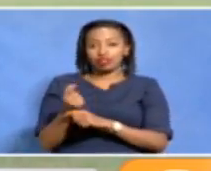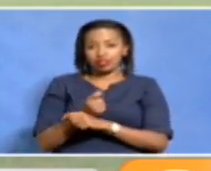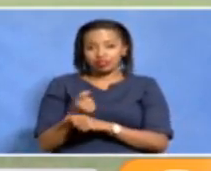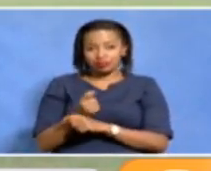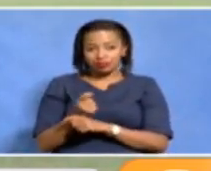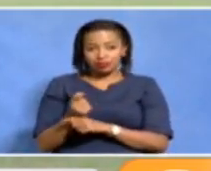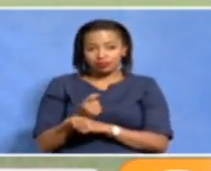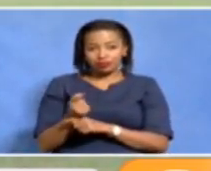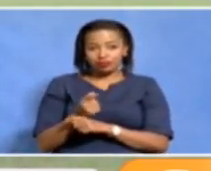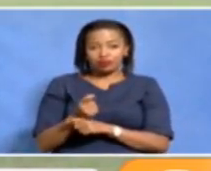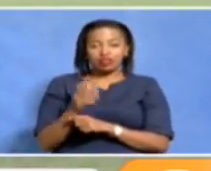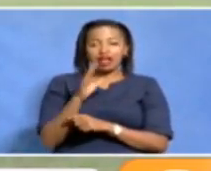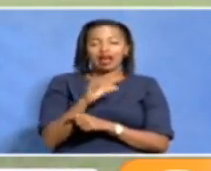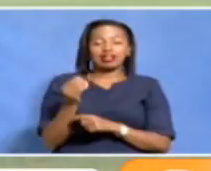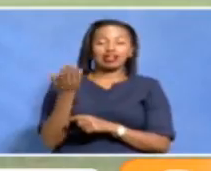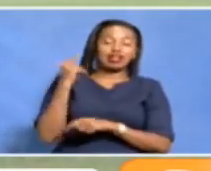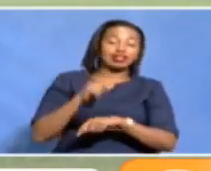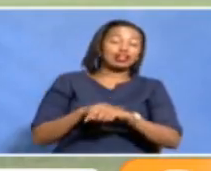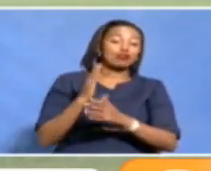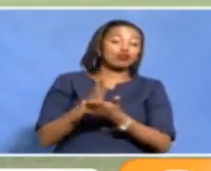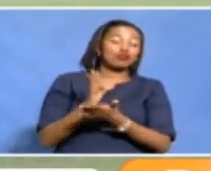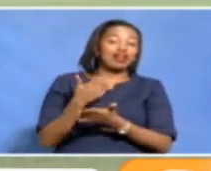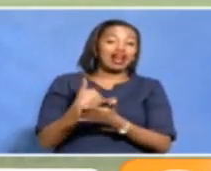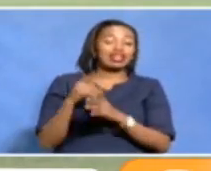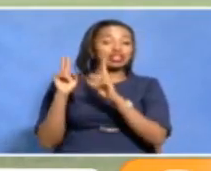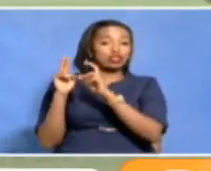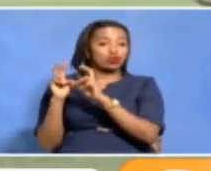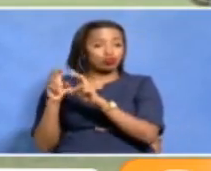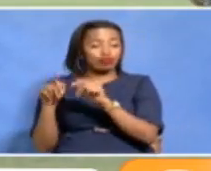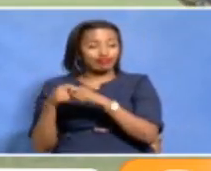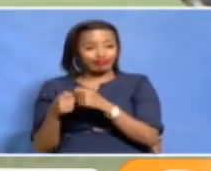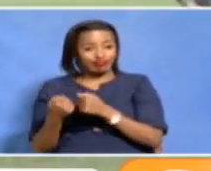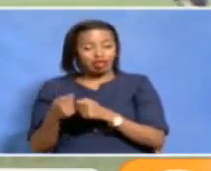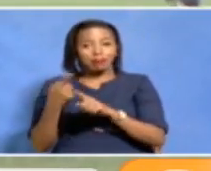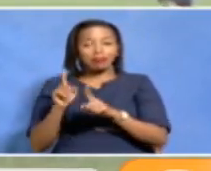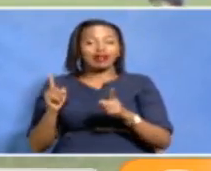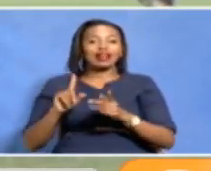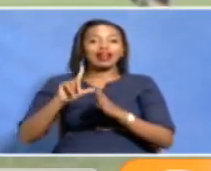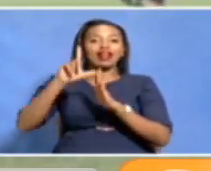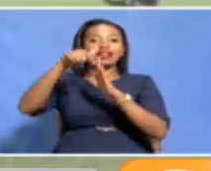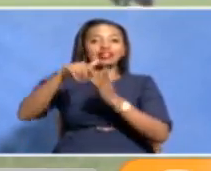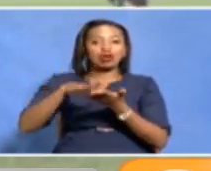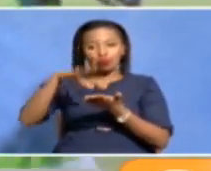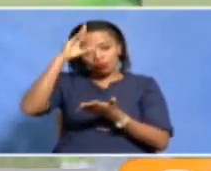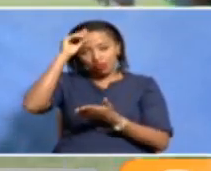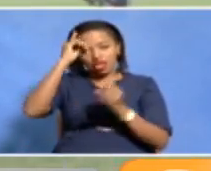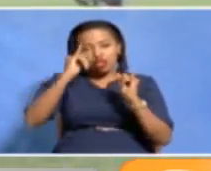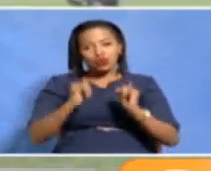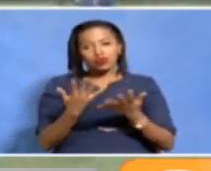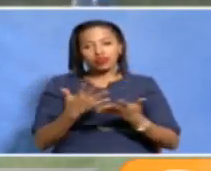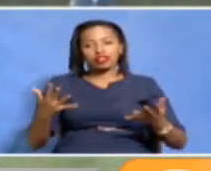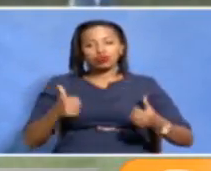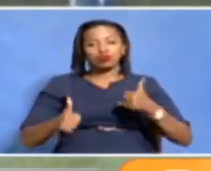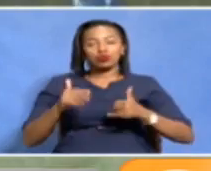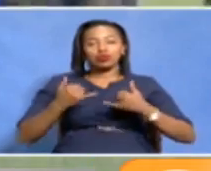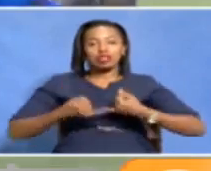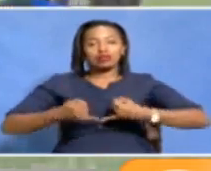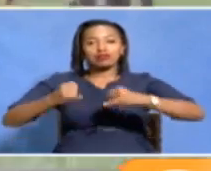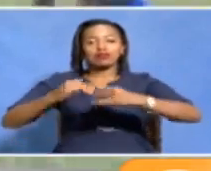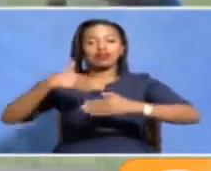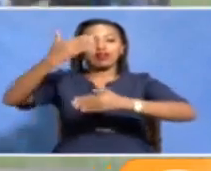the errors we had last season. And we also got to learn a few new things that we are going to implement this coming